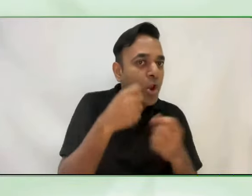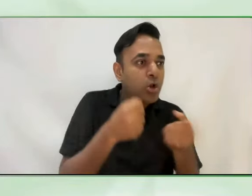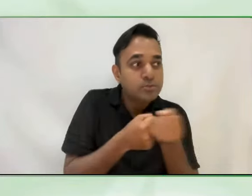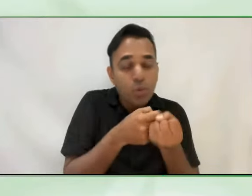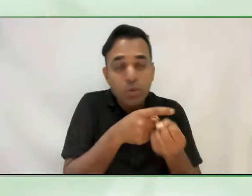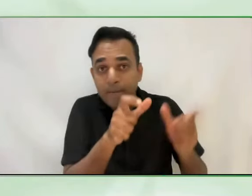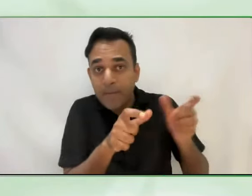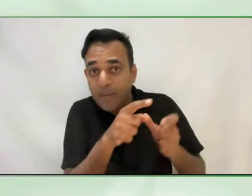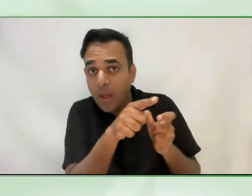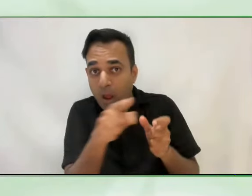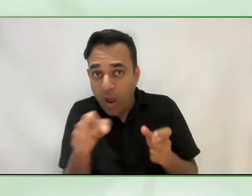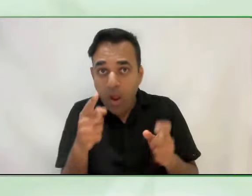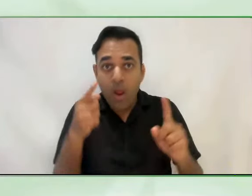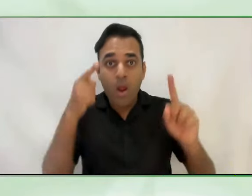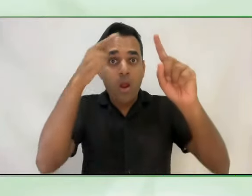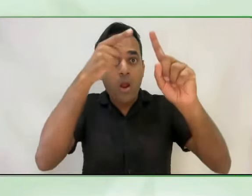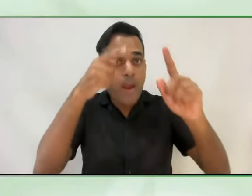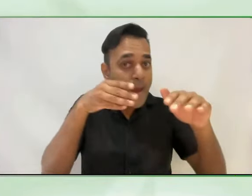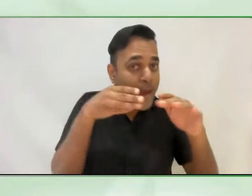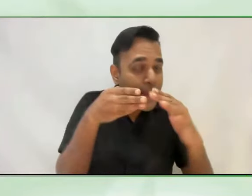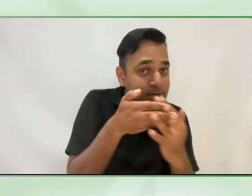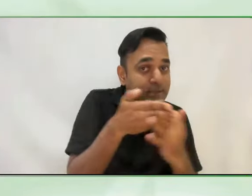independent, empowered autistic people,